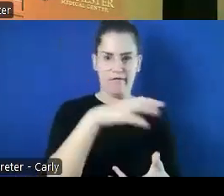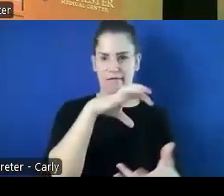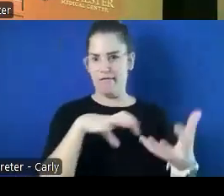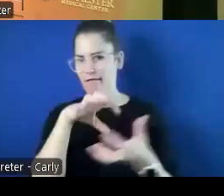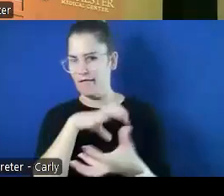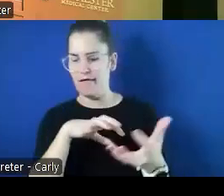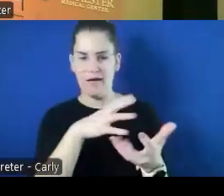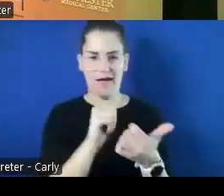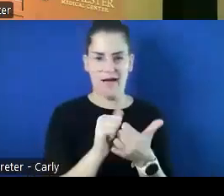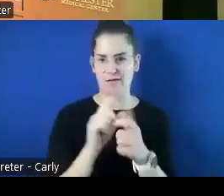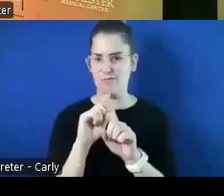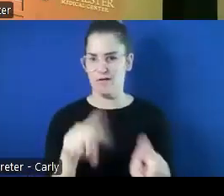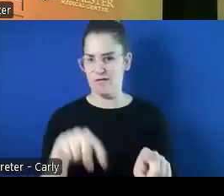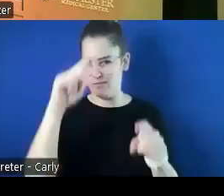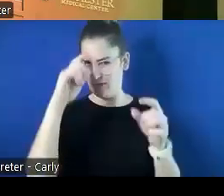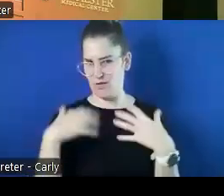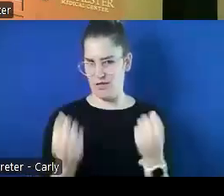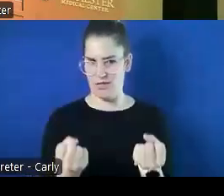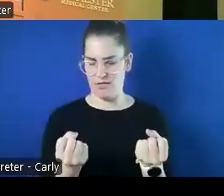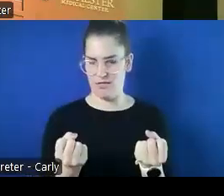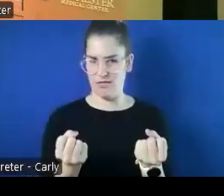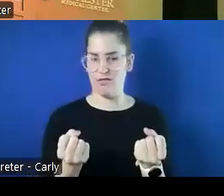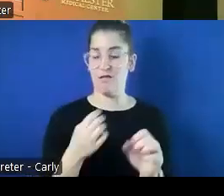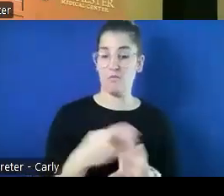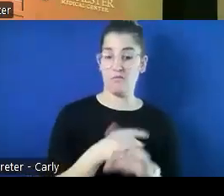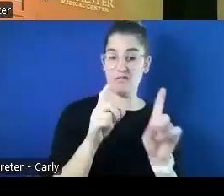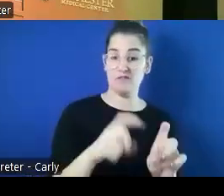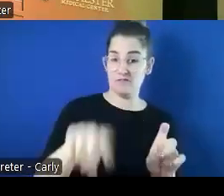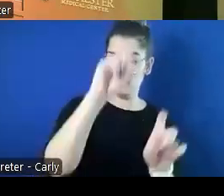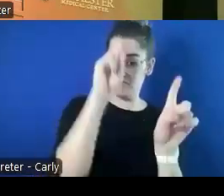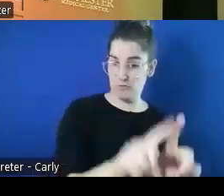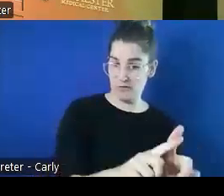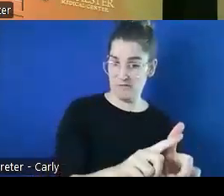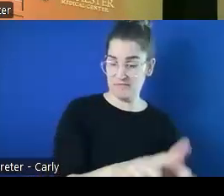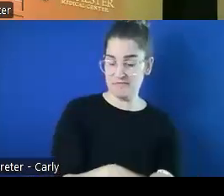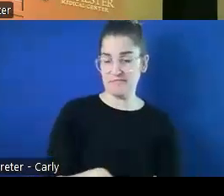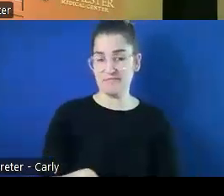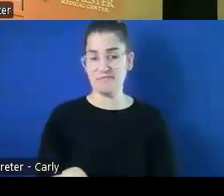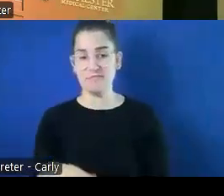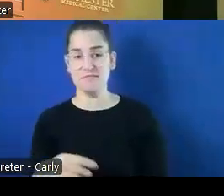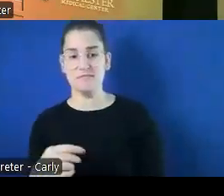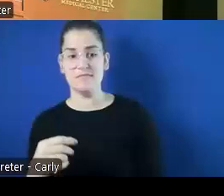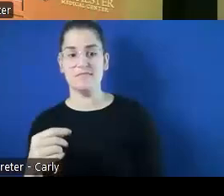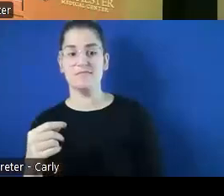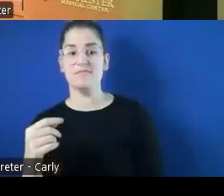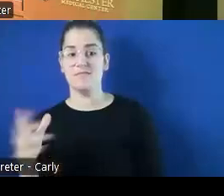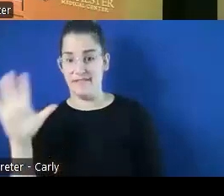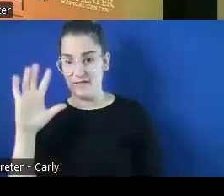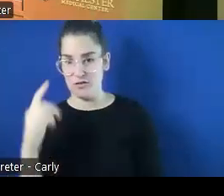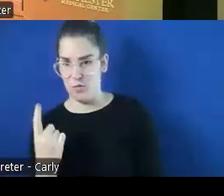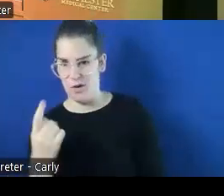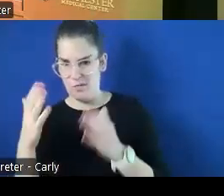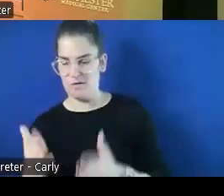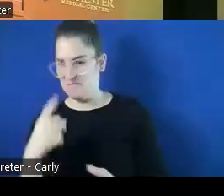responding to mental health crises. Pre-survey, everybody agreed. there was one after the ride-along experience